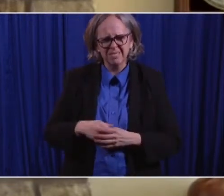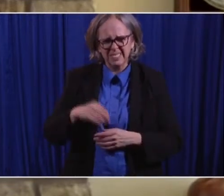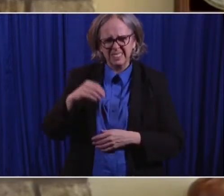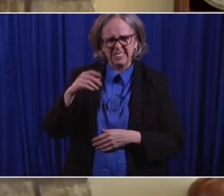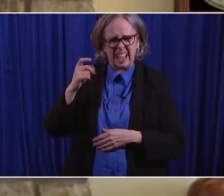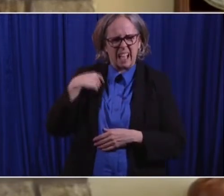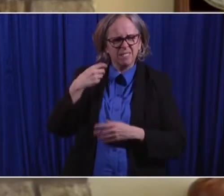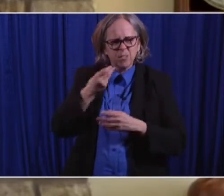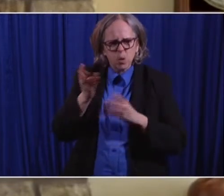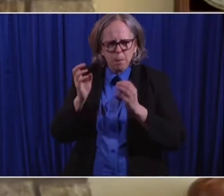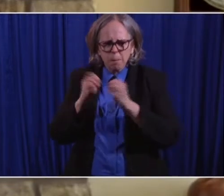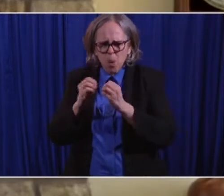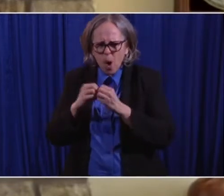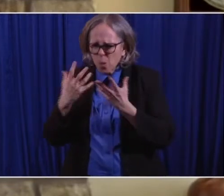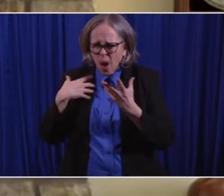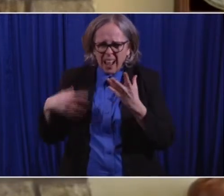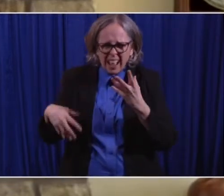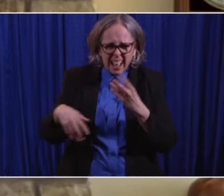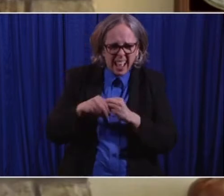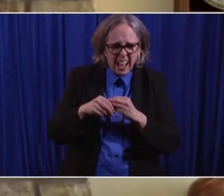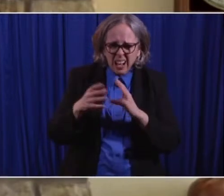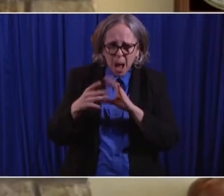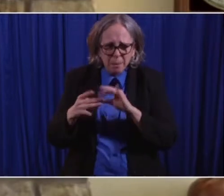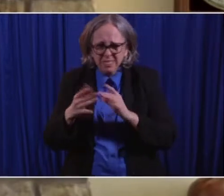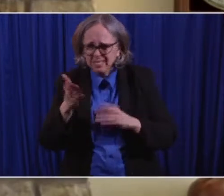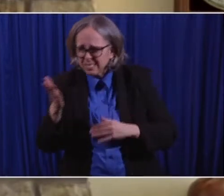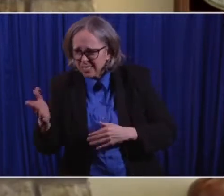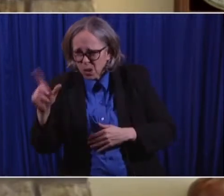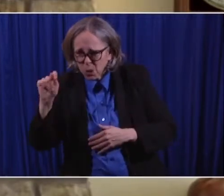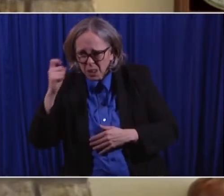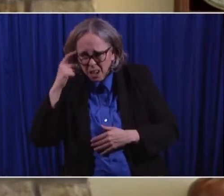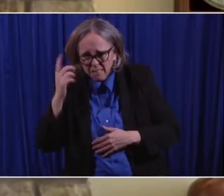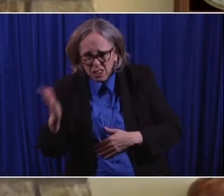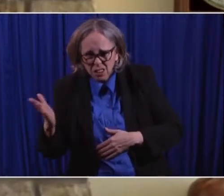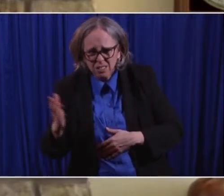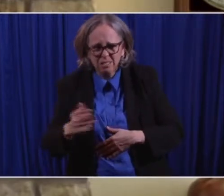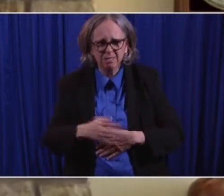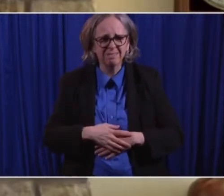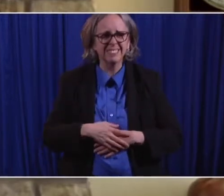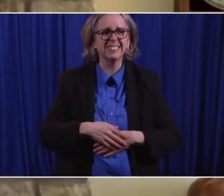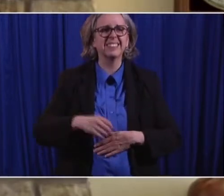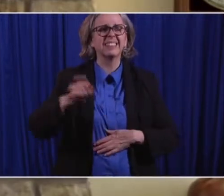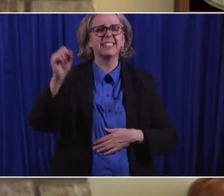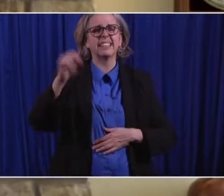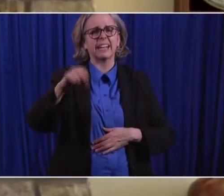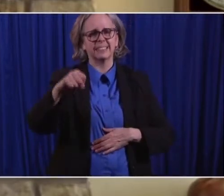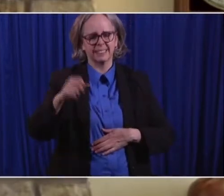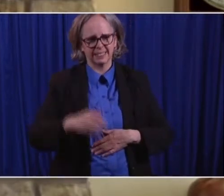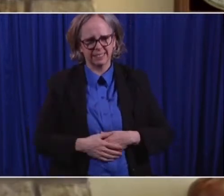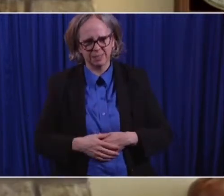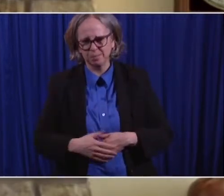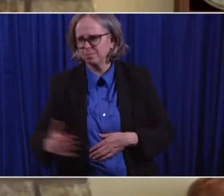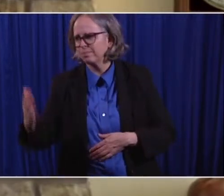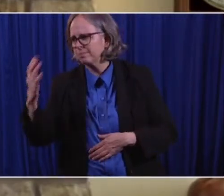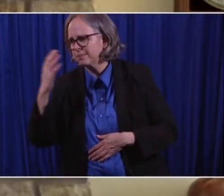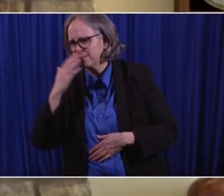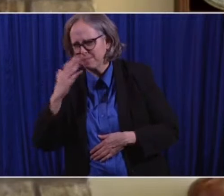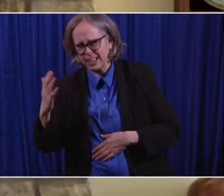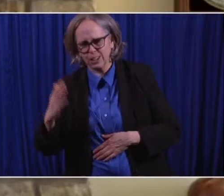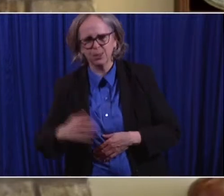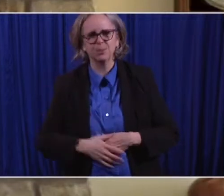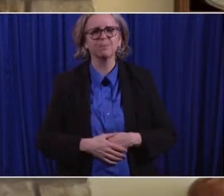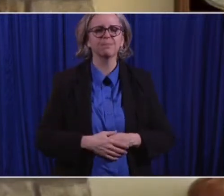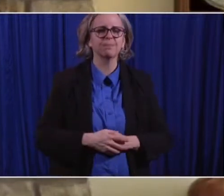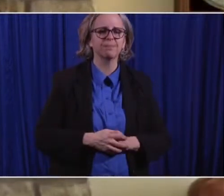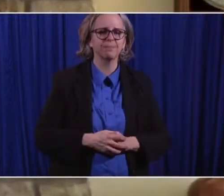kind of comments on that, and then I'll come back. Yeah, thank you very much, Governor. I can tell